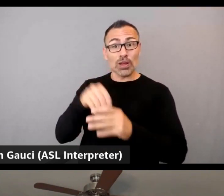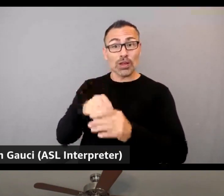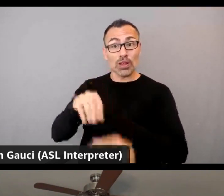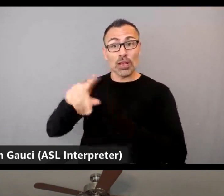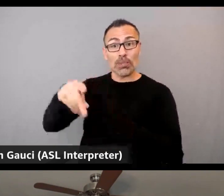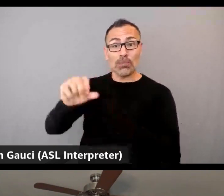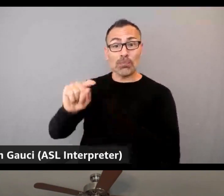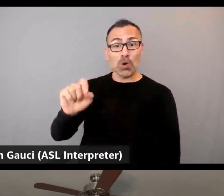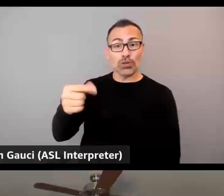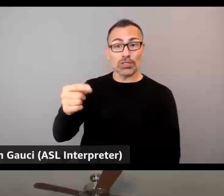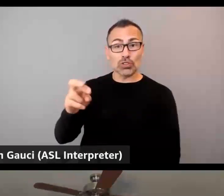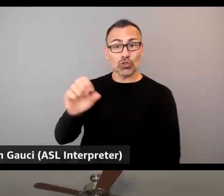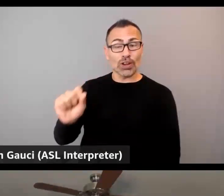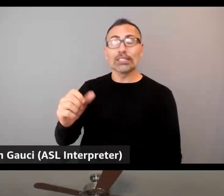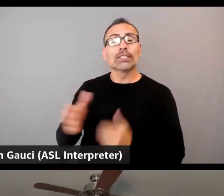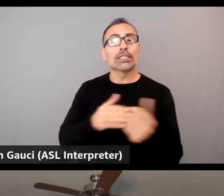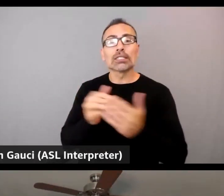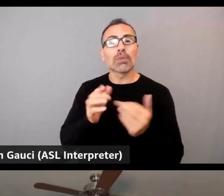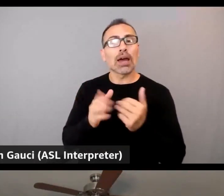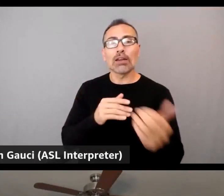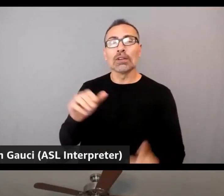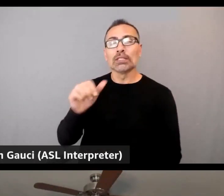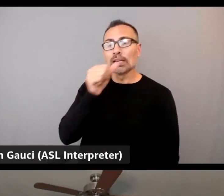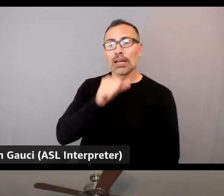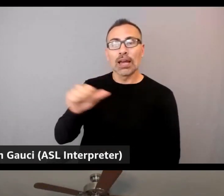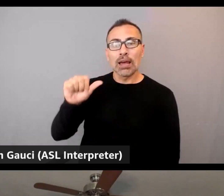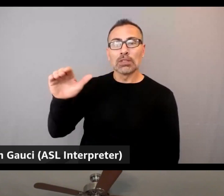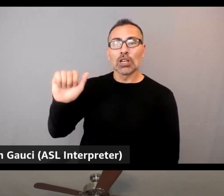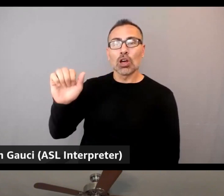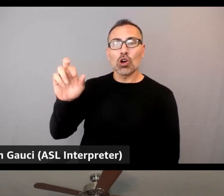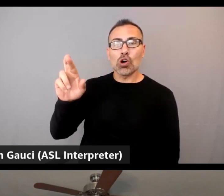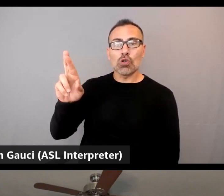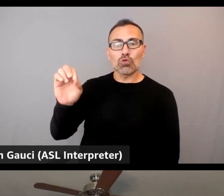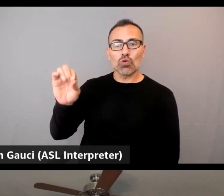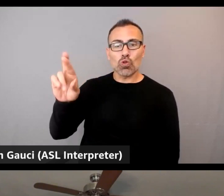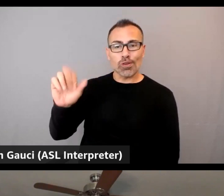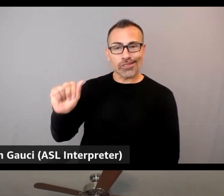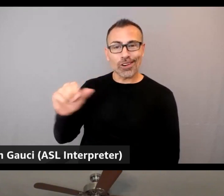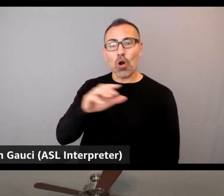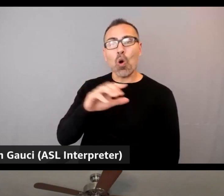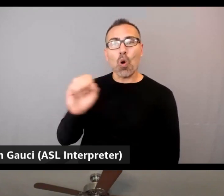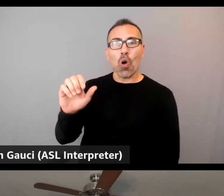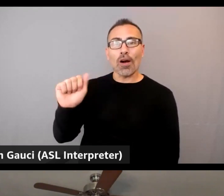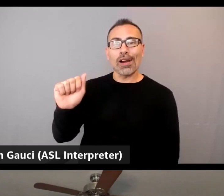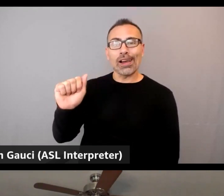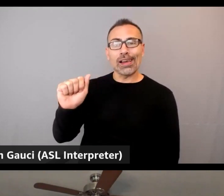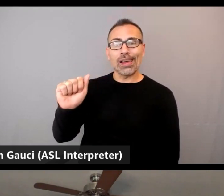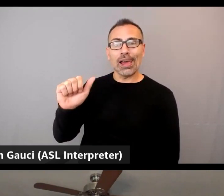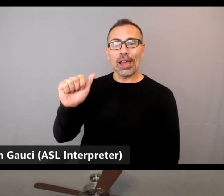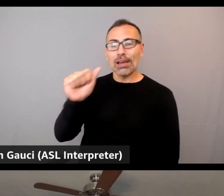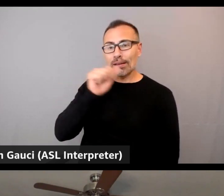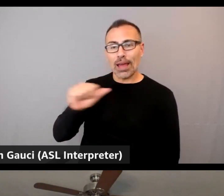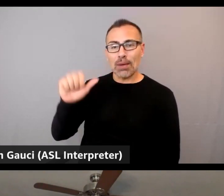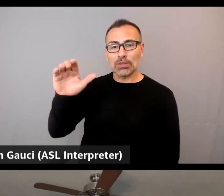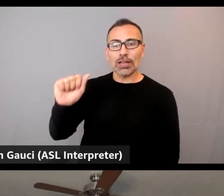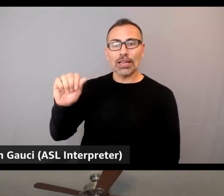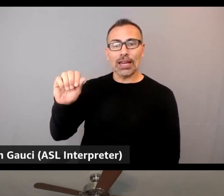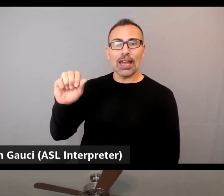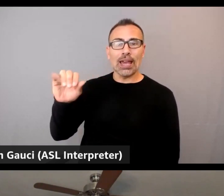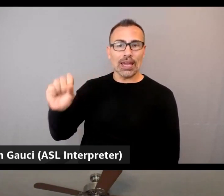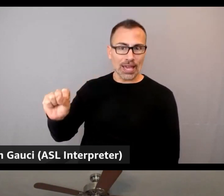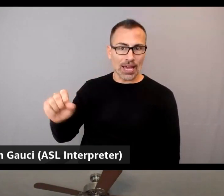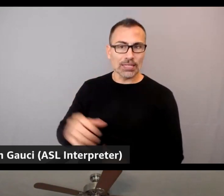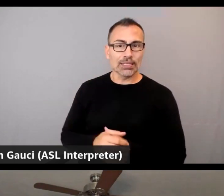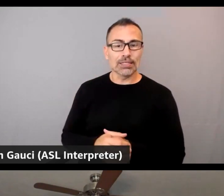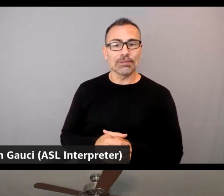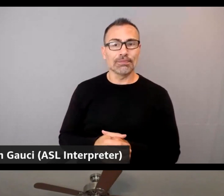Aurora or Amazon RDS. I love it. Yeah. Go ahead, Sydney. No, very neat. Thank you for sharing this with us. And this is something I'm going to